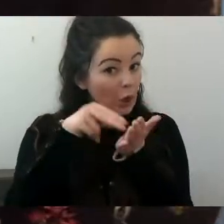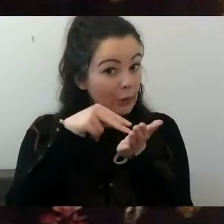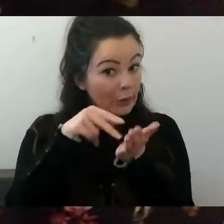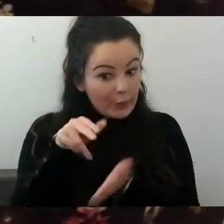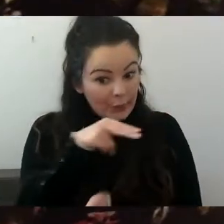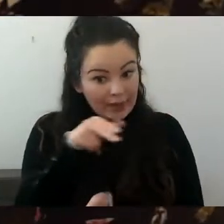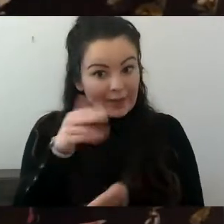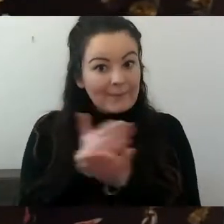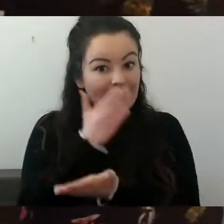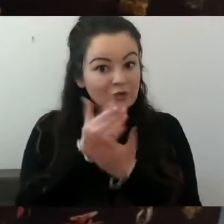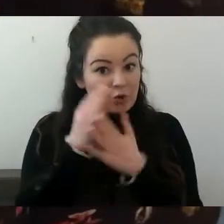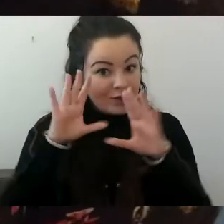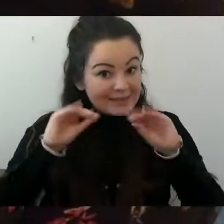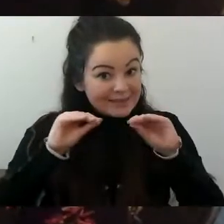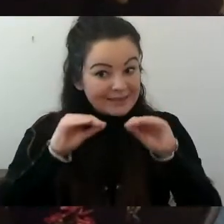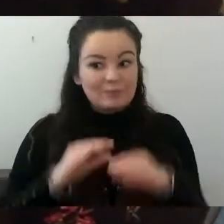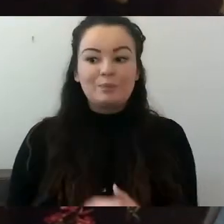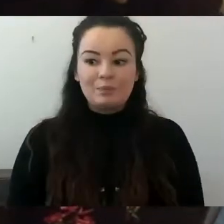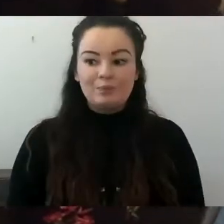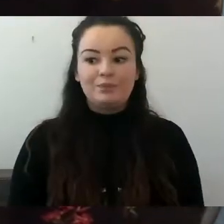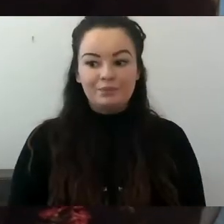Pop a little bit more glue down